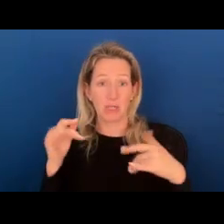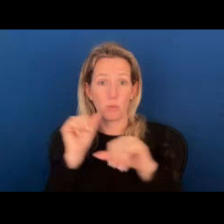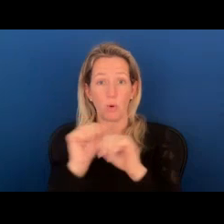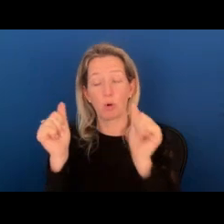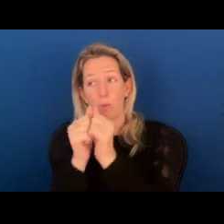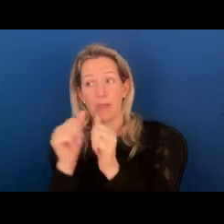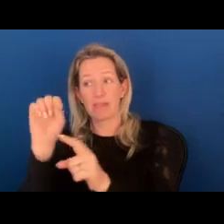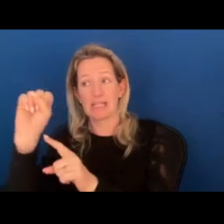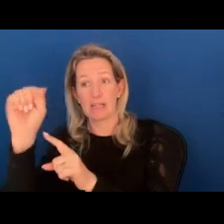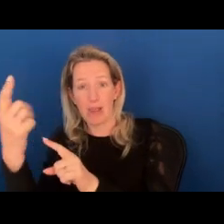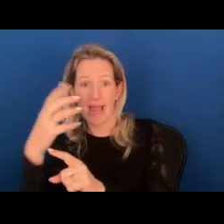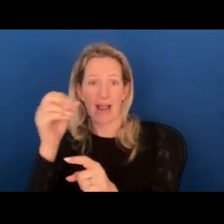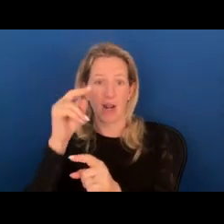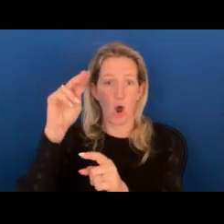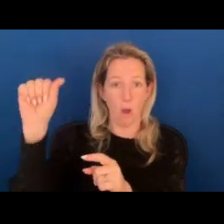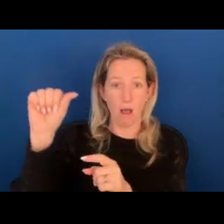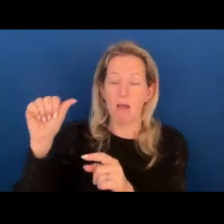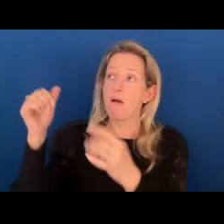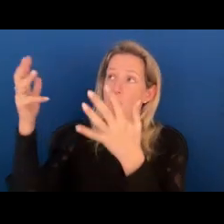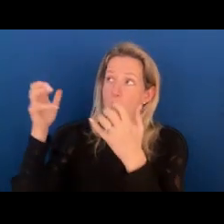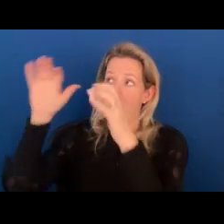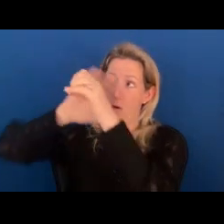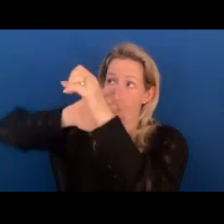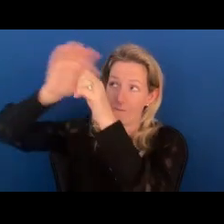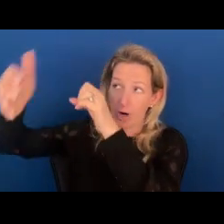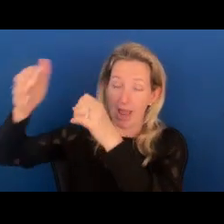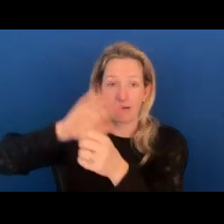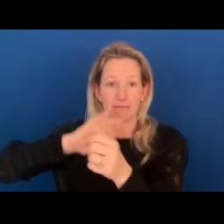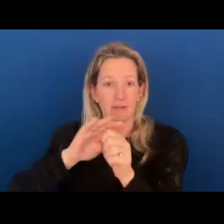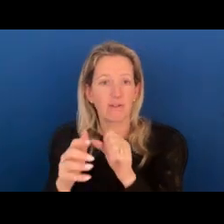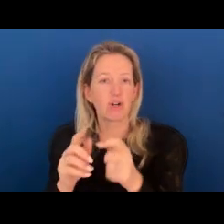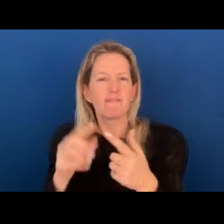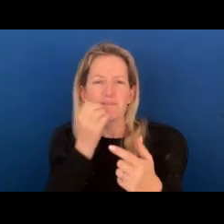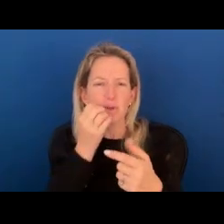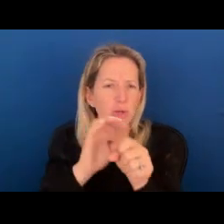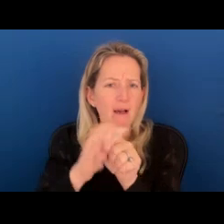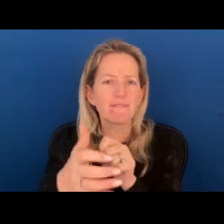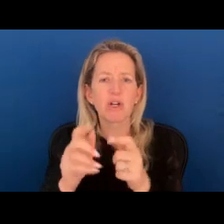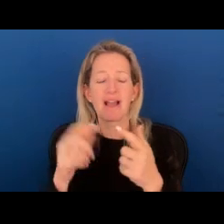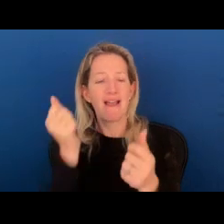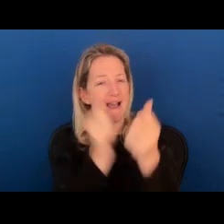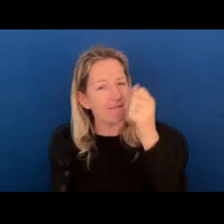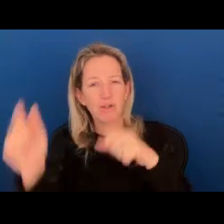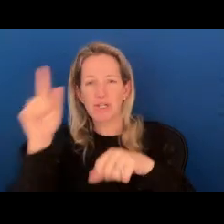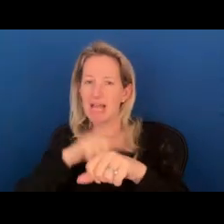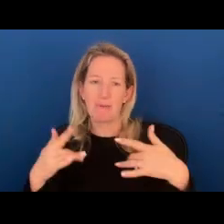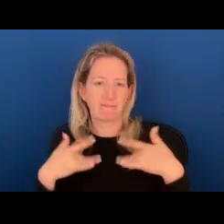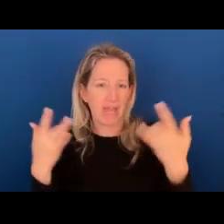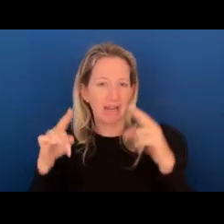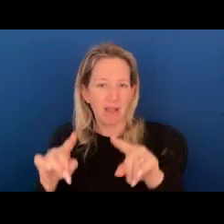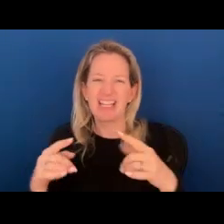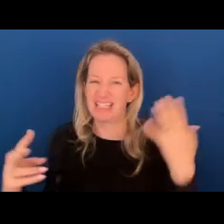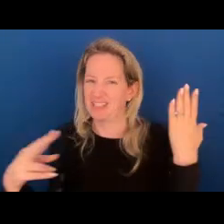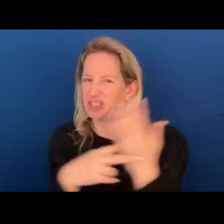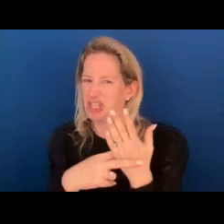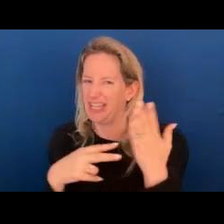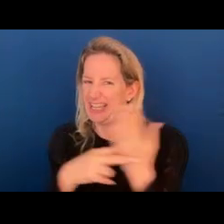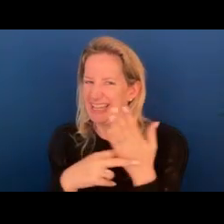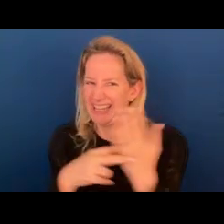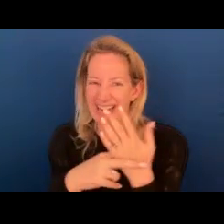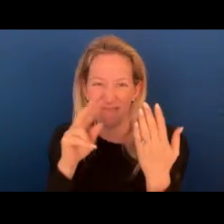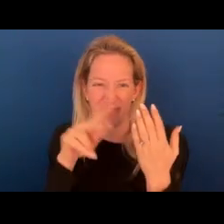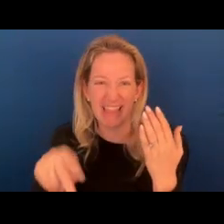we want the overhead covered. We want the food covered. Every single time we do an event, we make sure there's food there. It's a real cheat code in Philly. If you offer food,